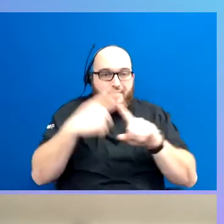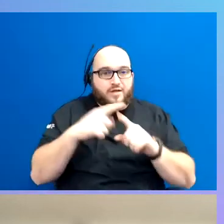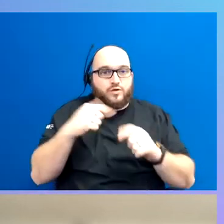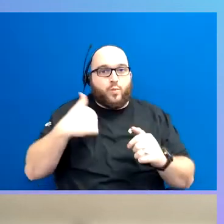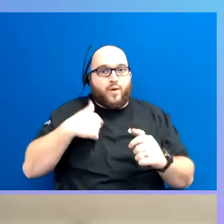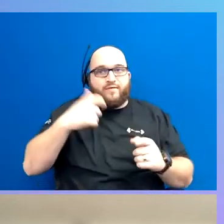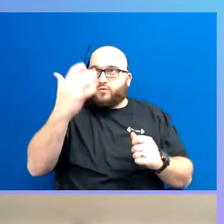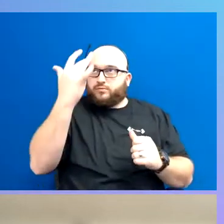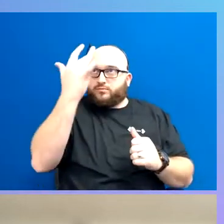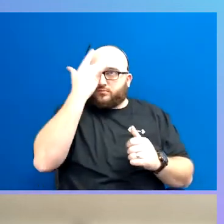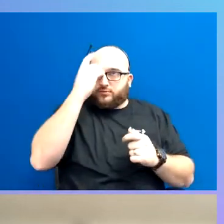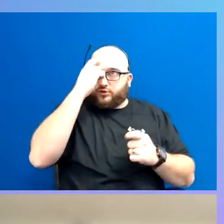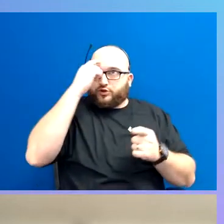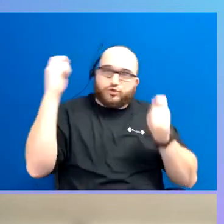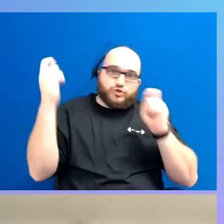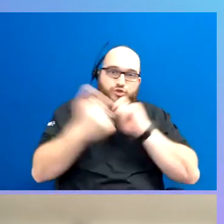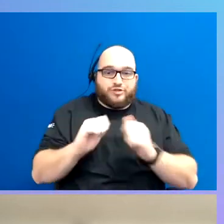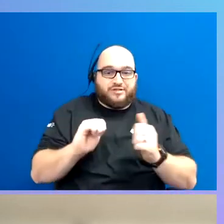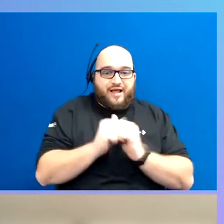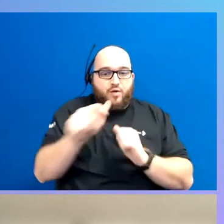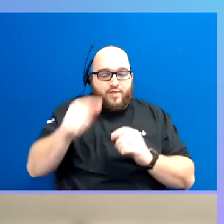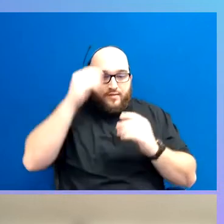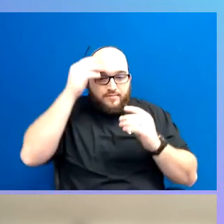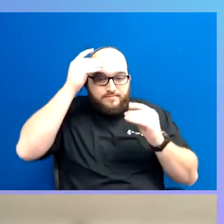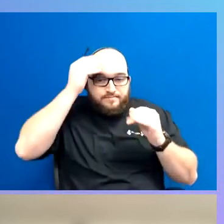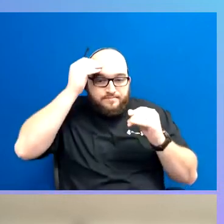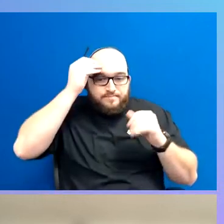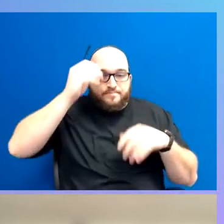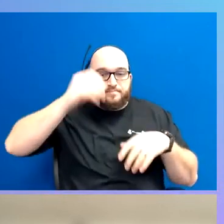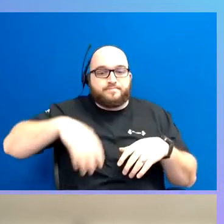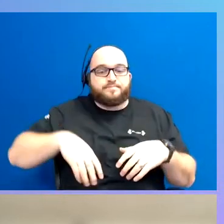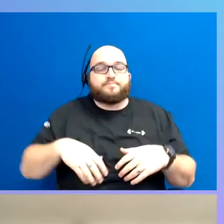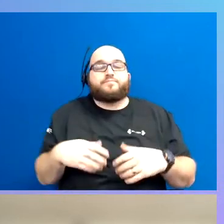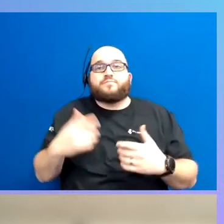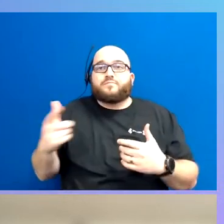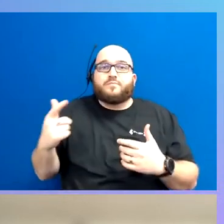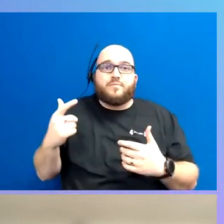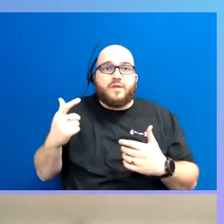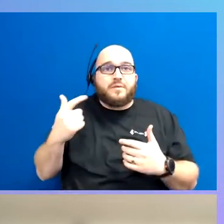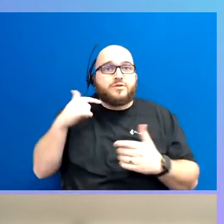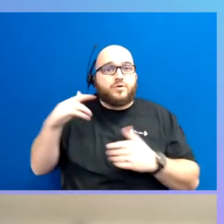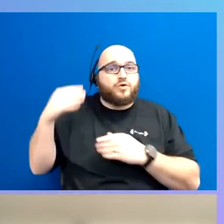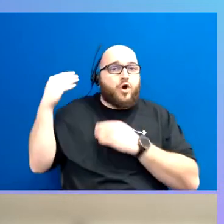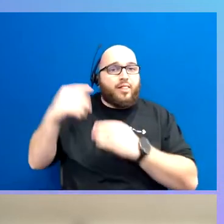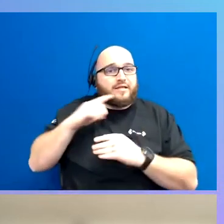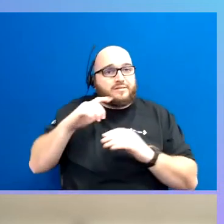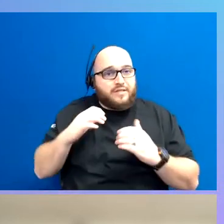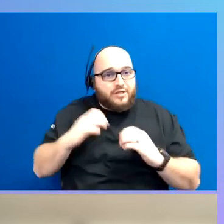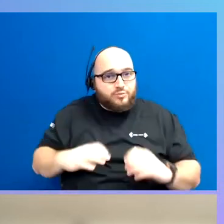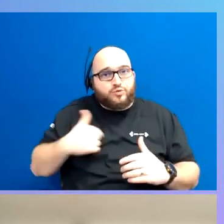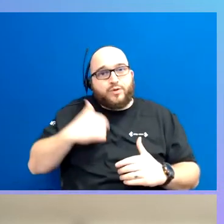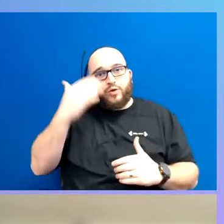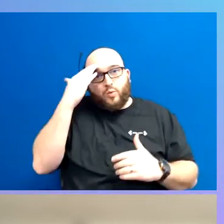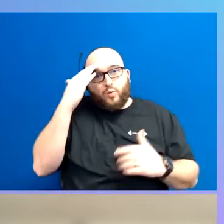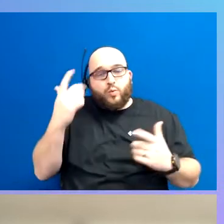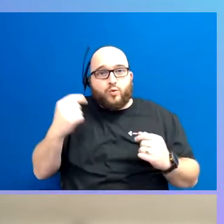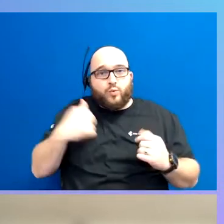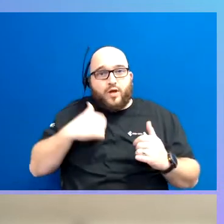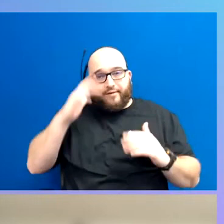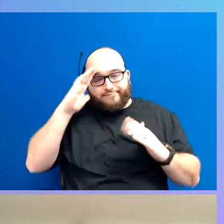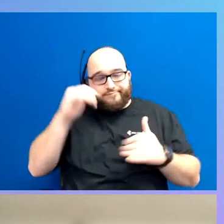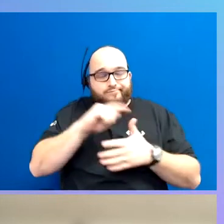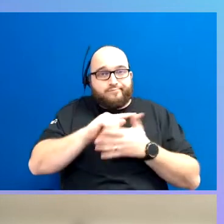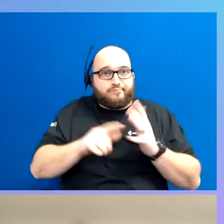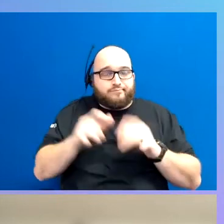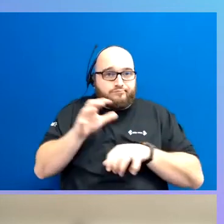as well. So sometimes there's legacy thinking. We know our customers, we know what to do. And, that's not always the